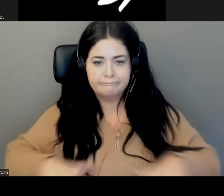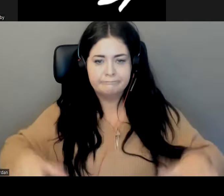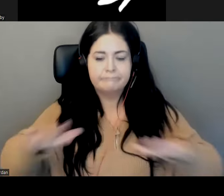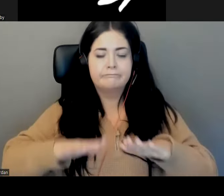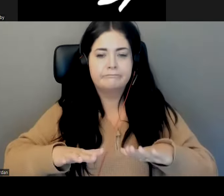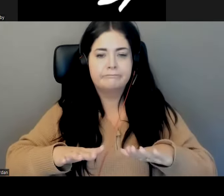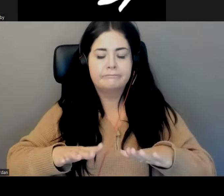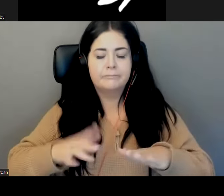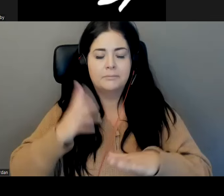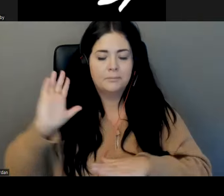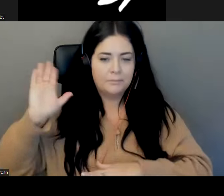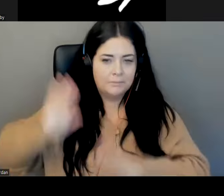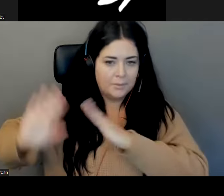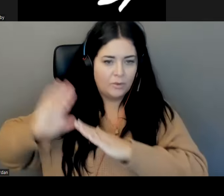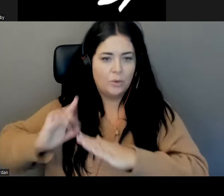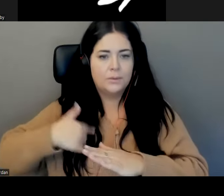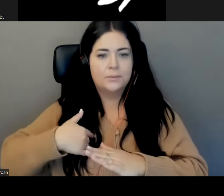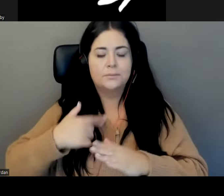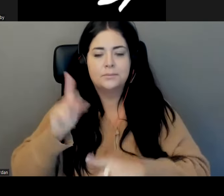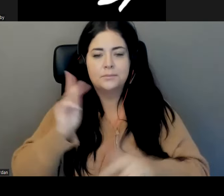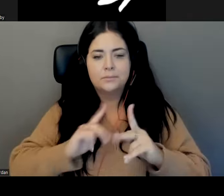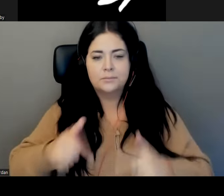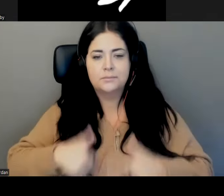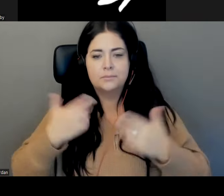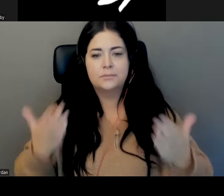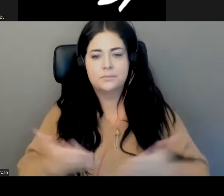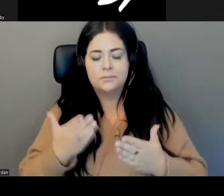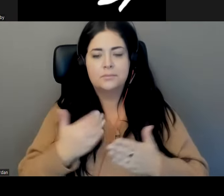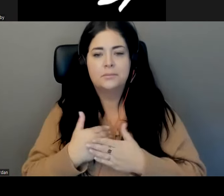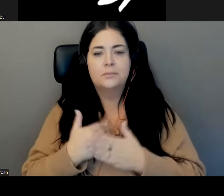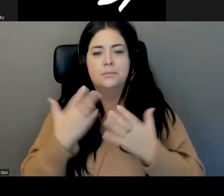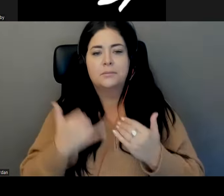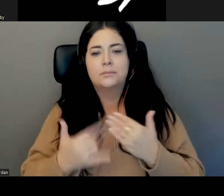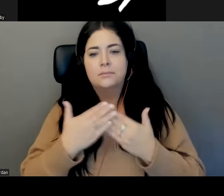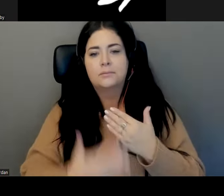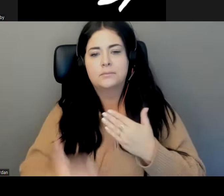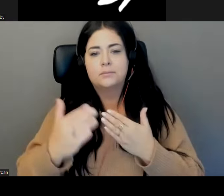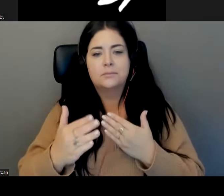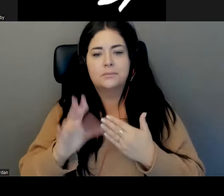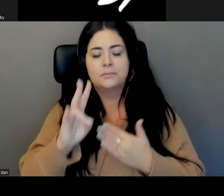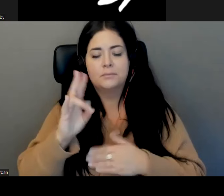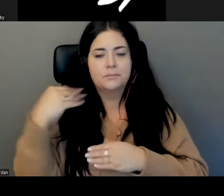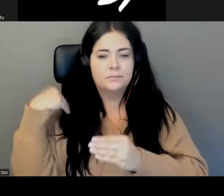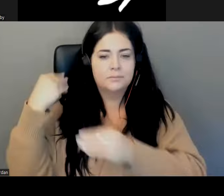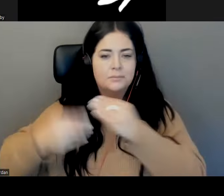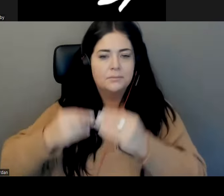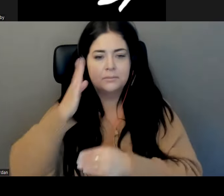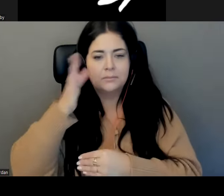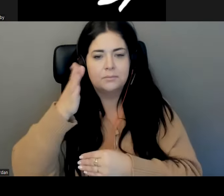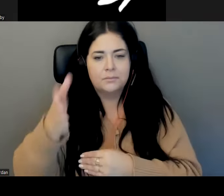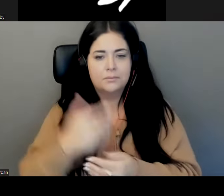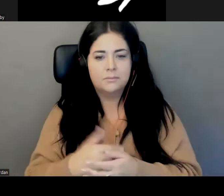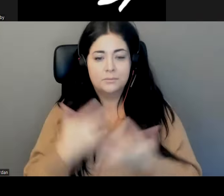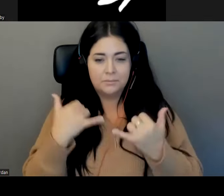and the 7 generations to come. As First Peoples have done since time immemorial, we strive